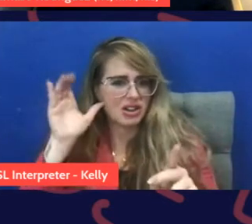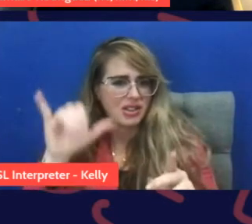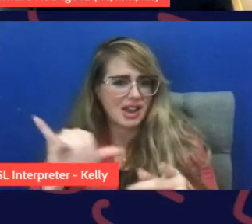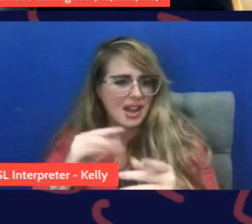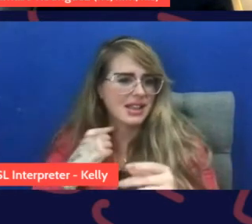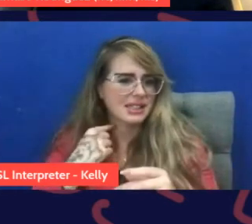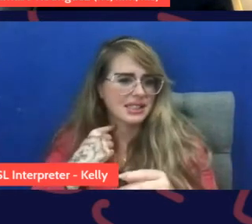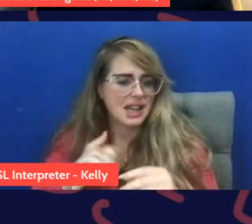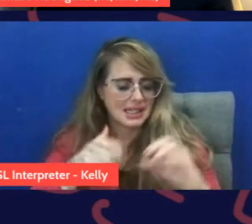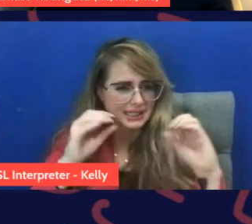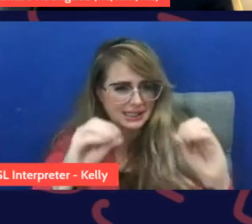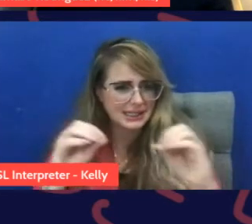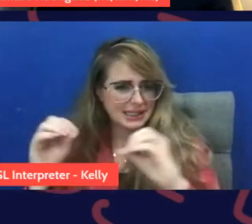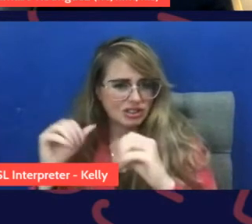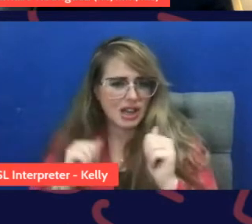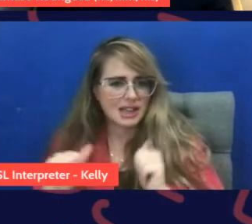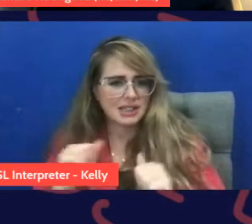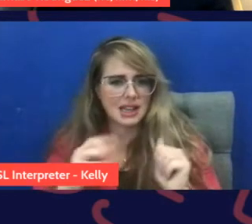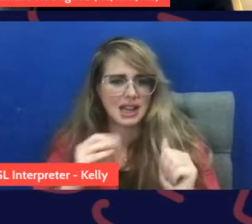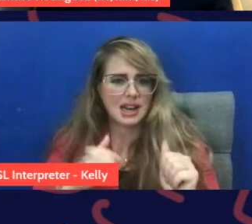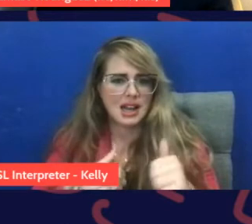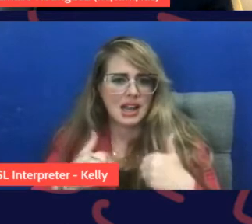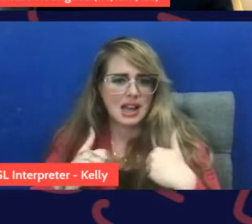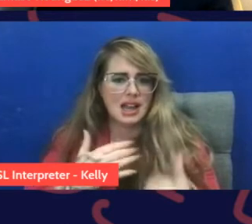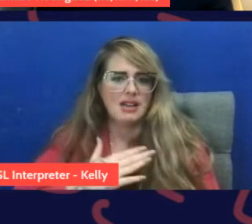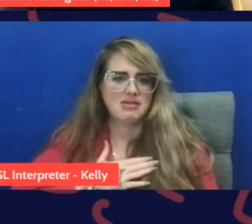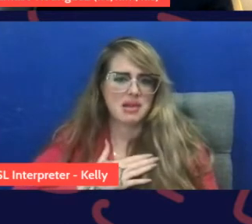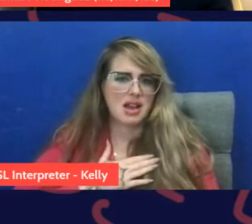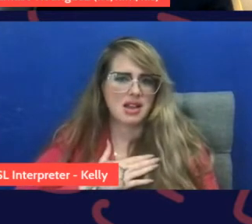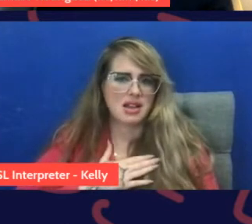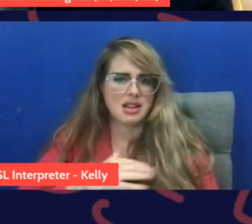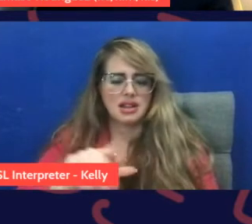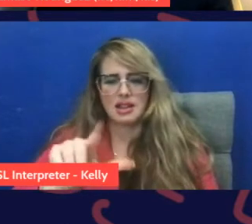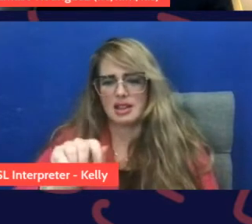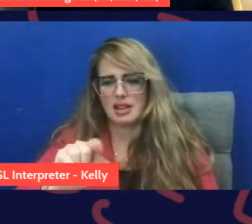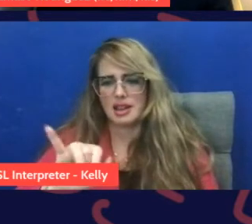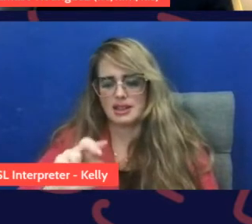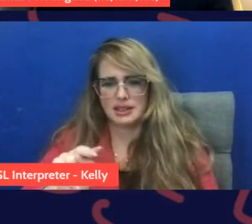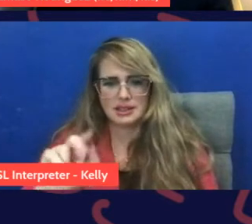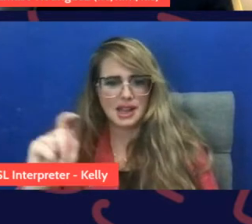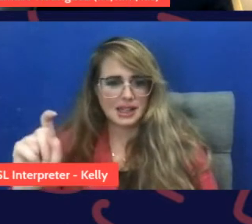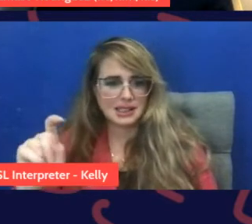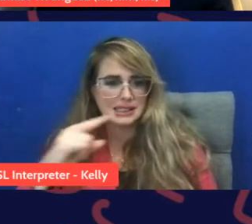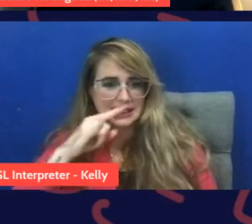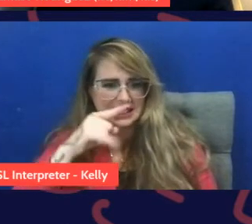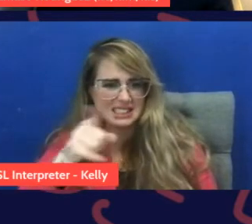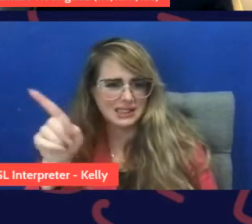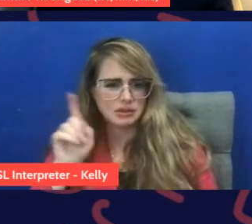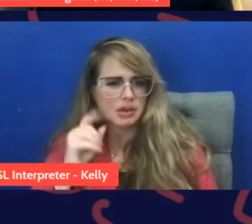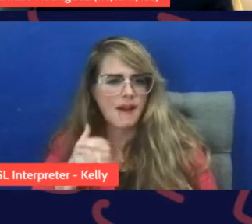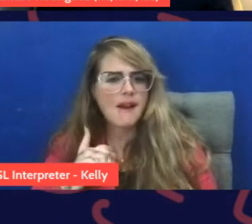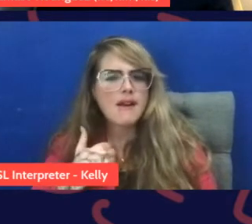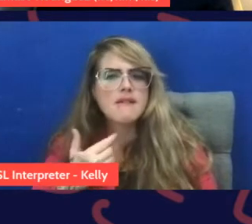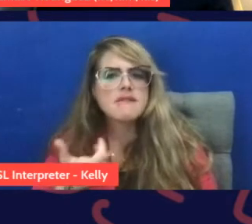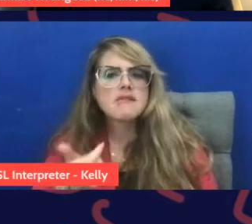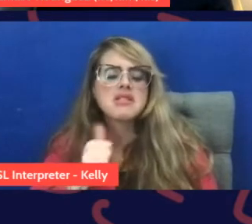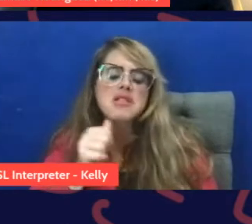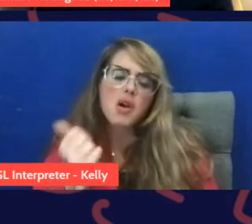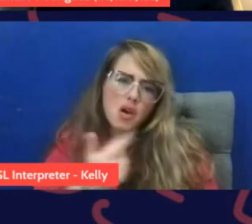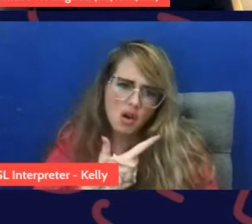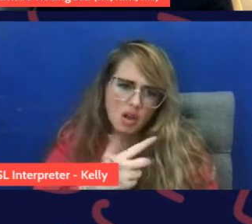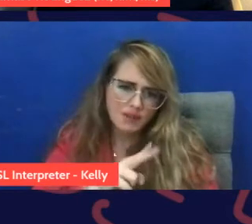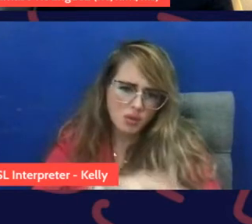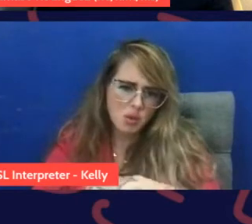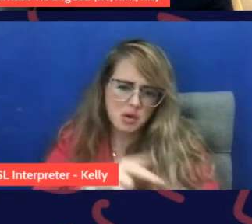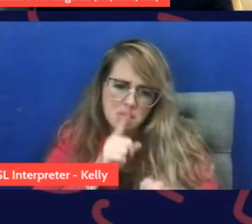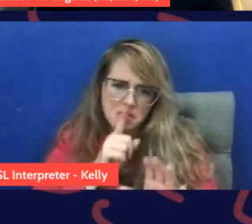acting teaching, you know, and so I have my Latinx kids have these very, not all of them, of course, I'm